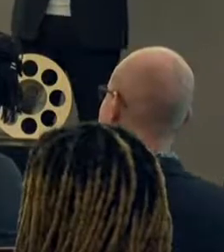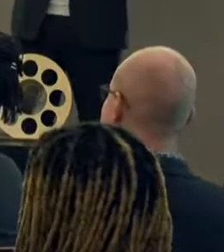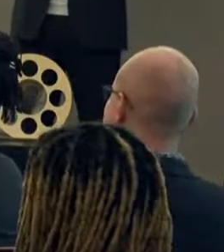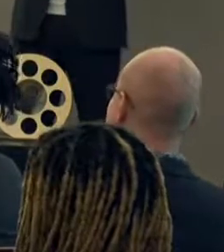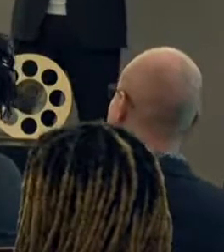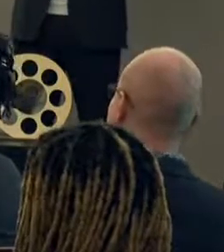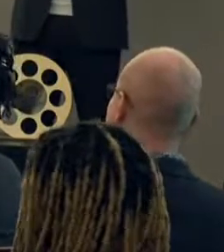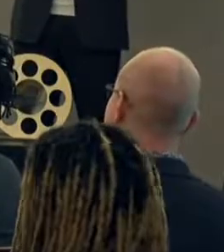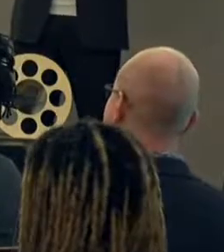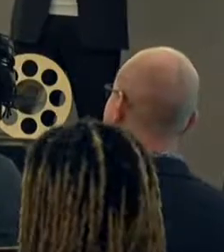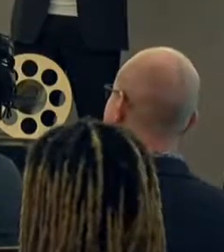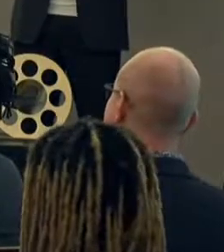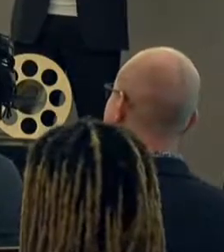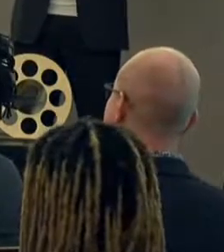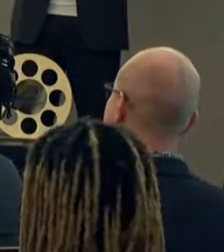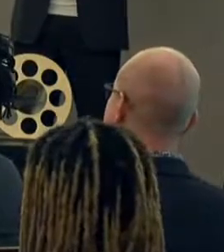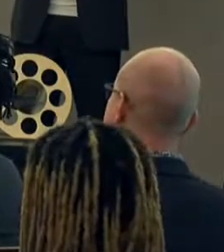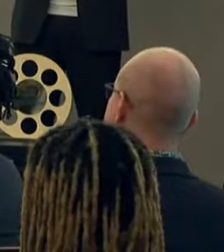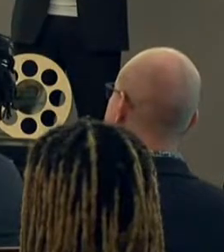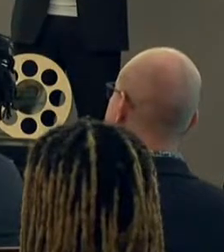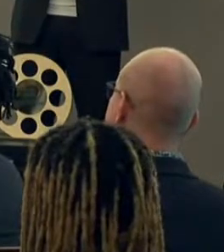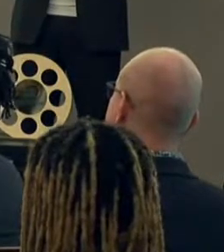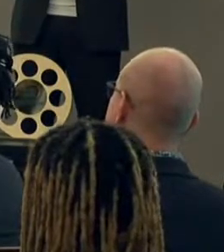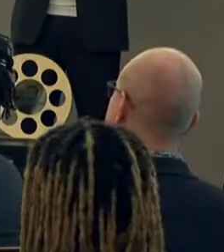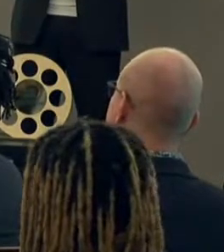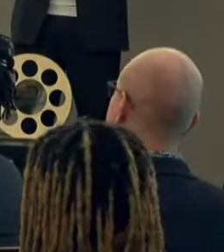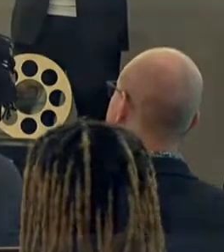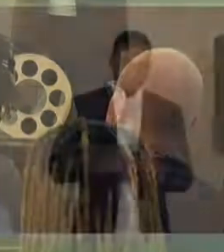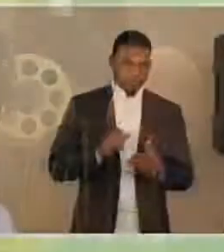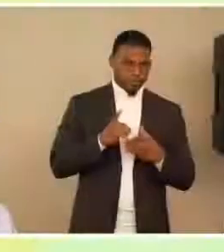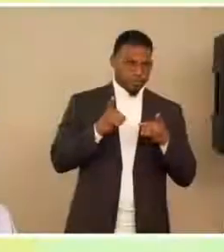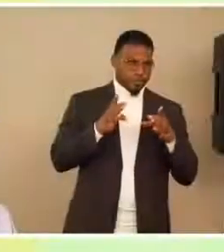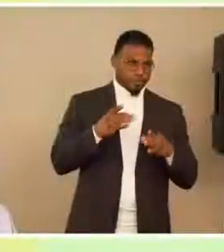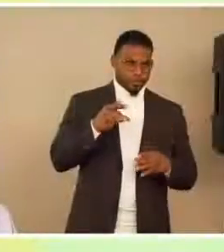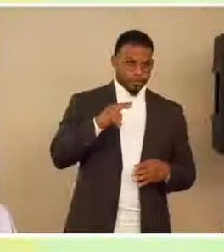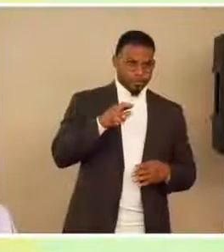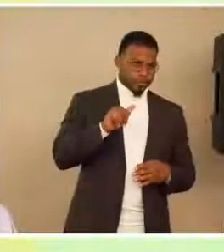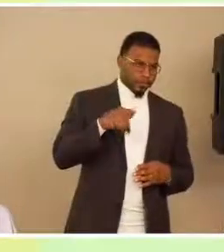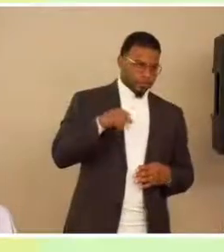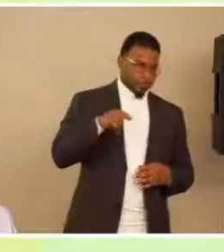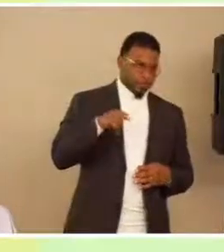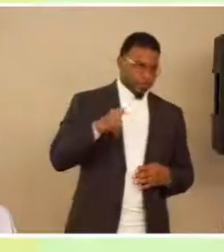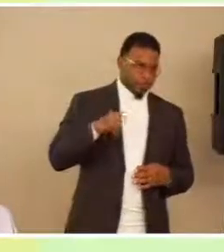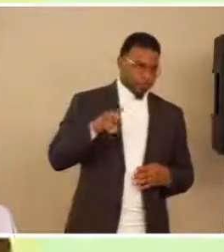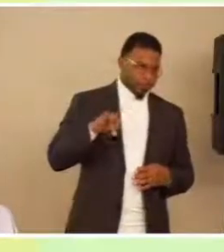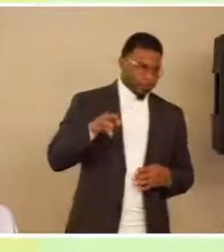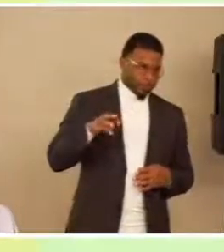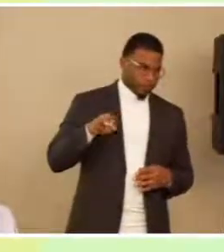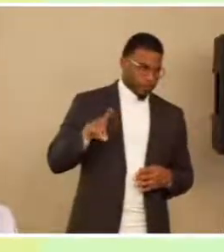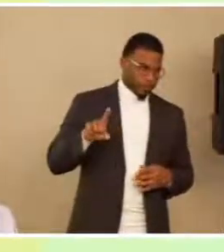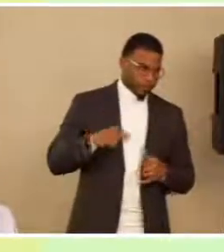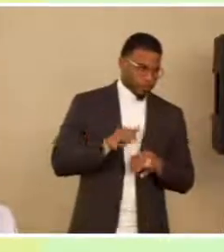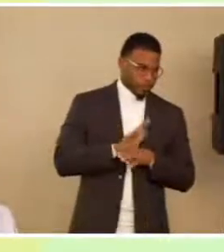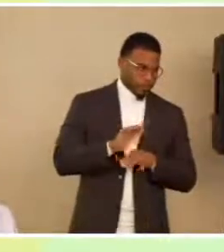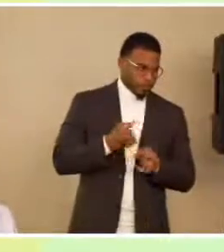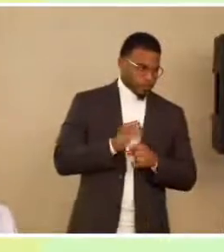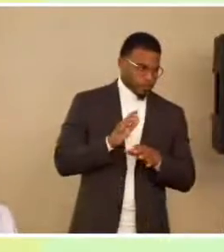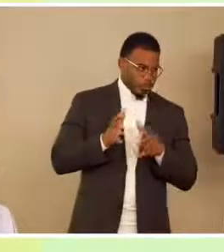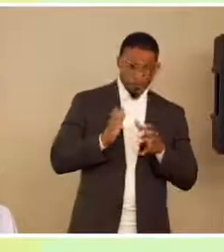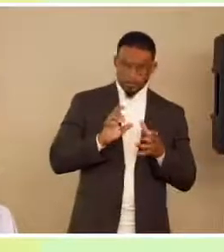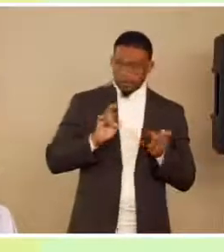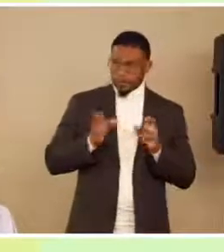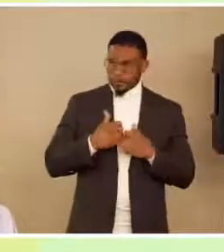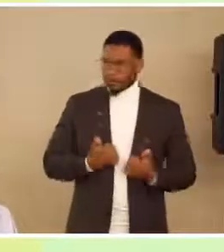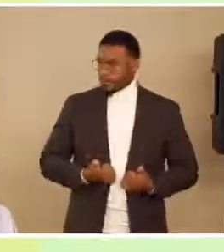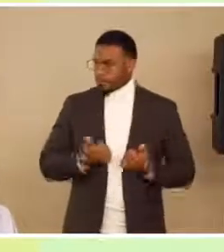weekend for the second time. But a director, Gina Prince Bythewood, who her first film, Love and Basketball,